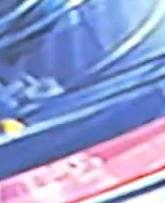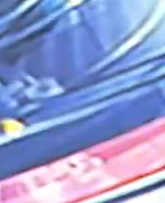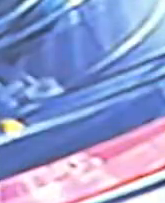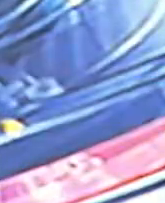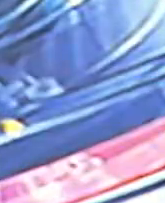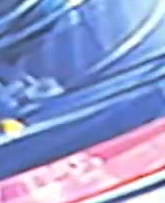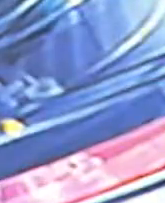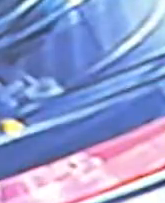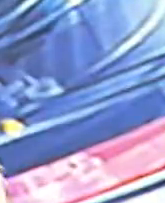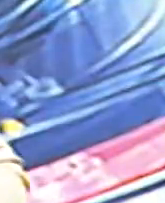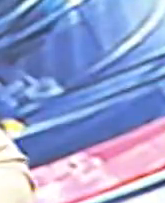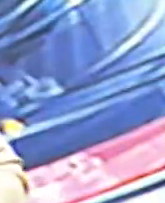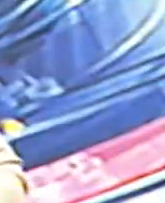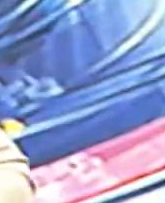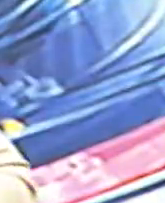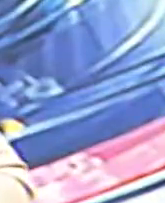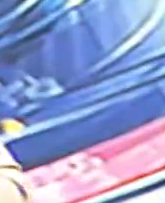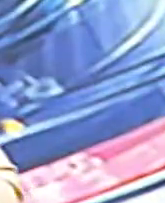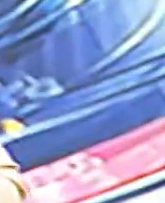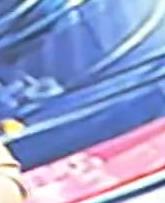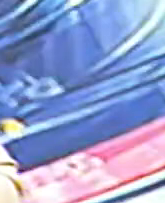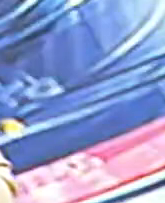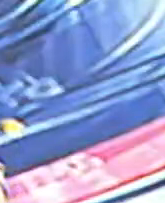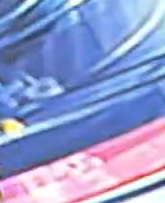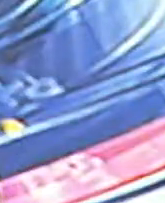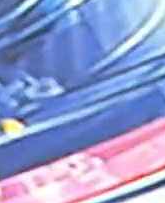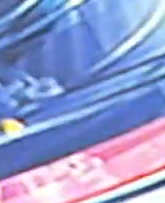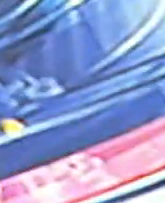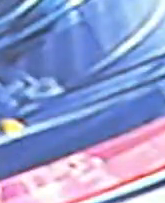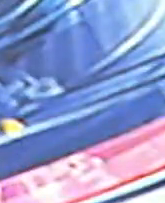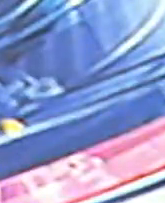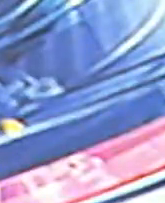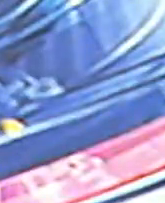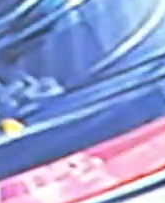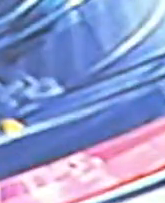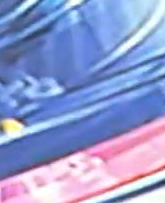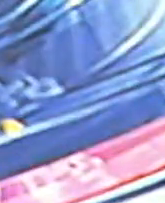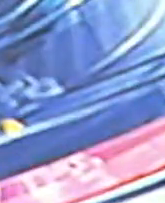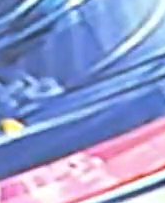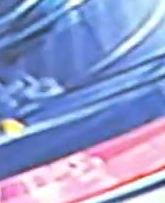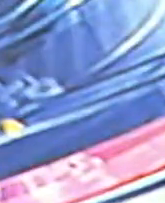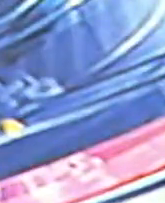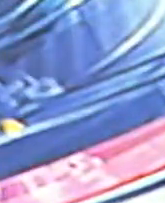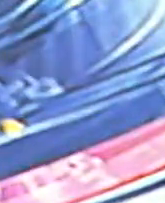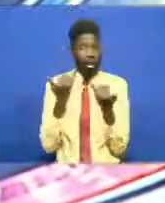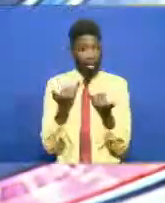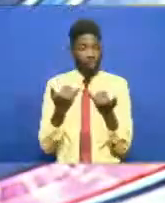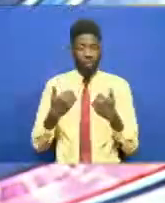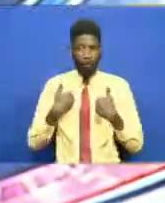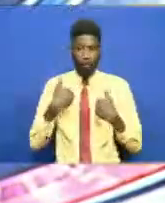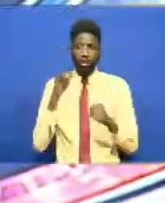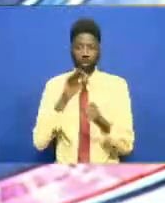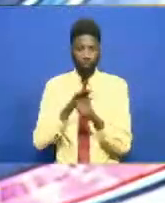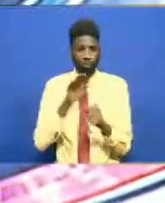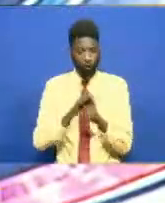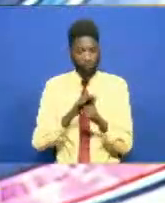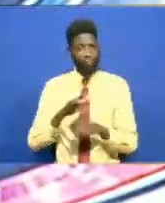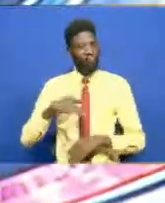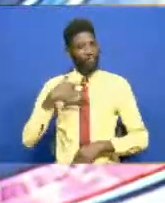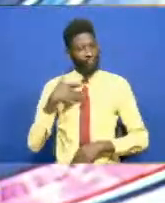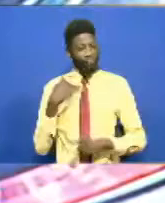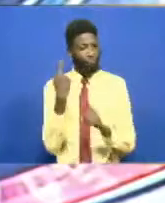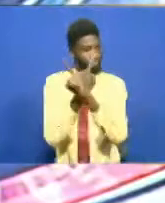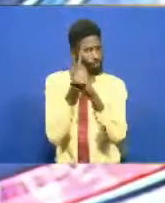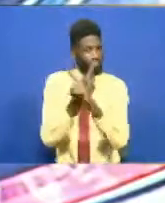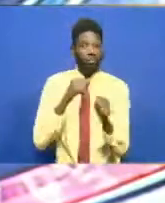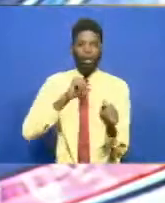Welcome back, and thank you so much for staying with us. We know that right now there is quite a number of mixed reactions concerning